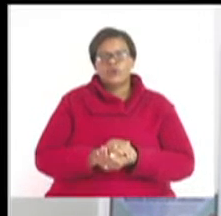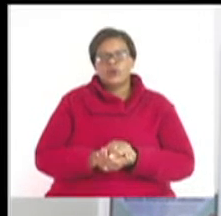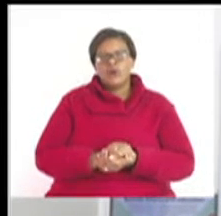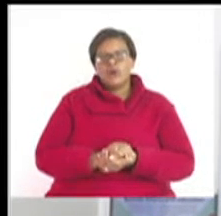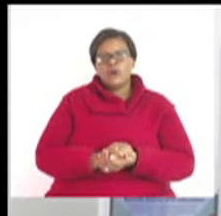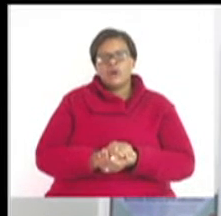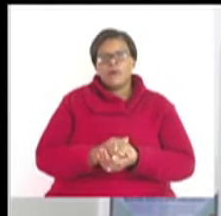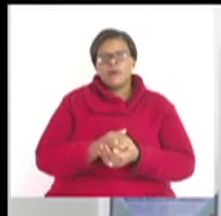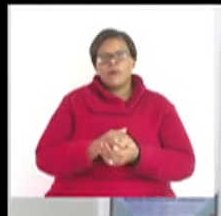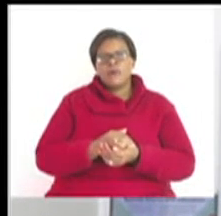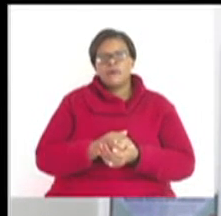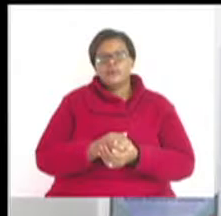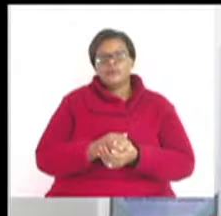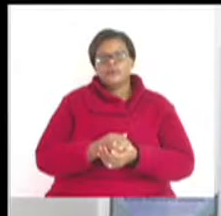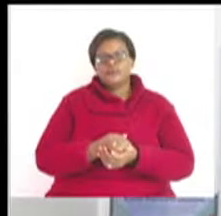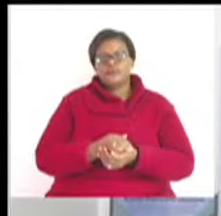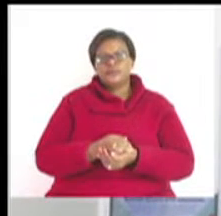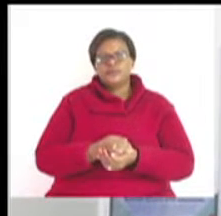numbers,